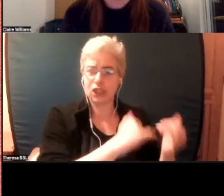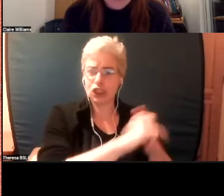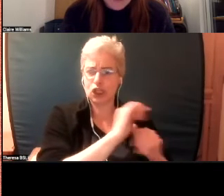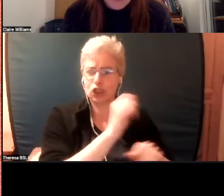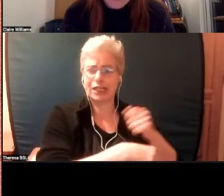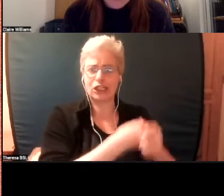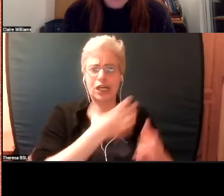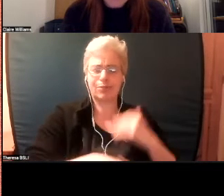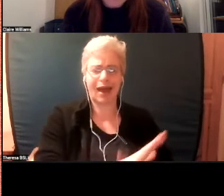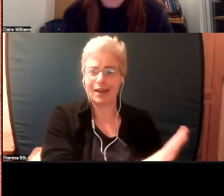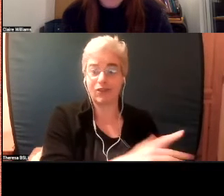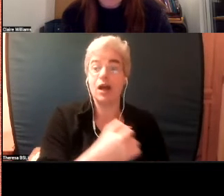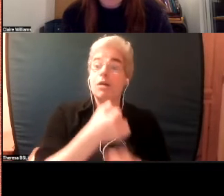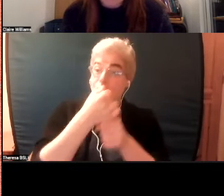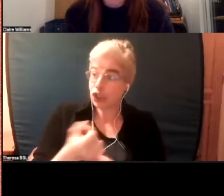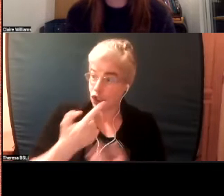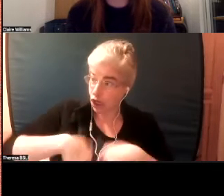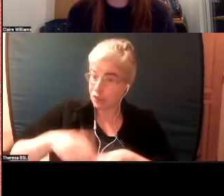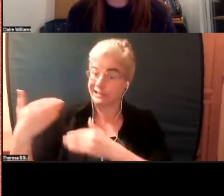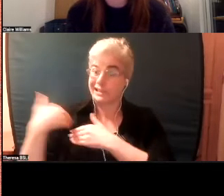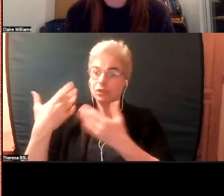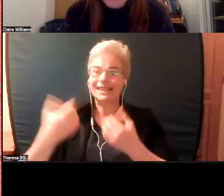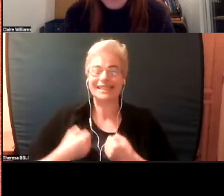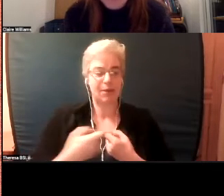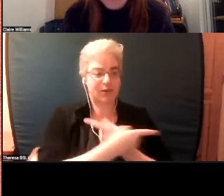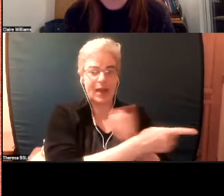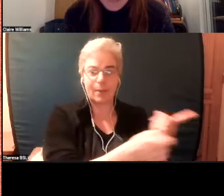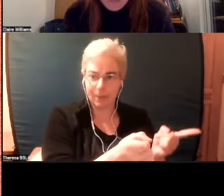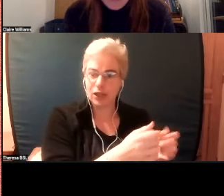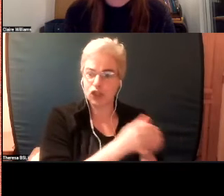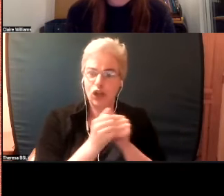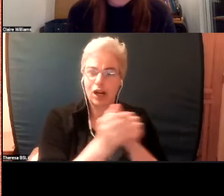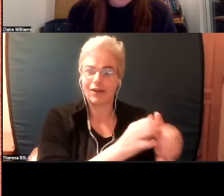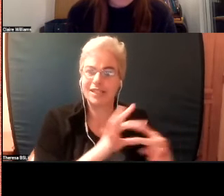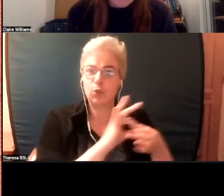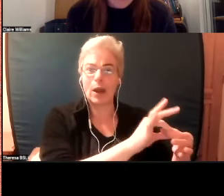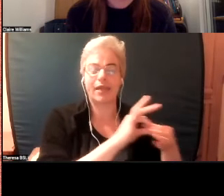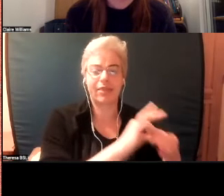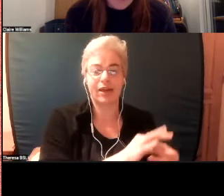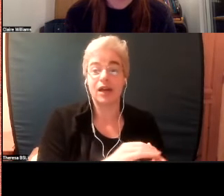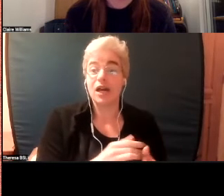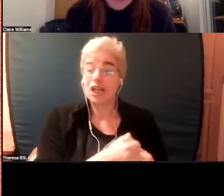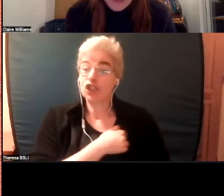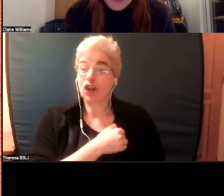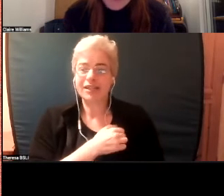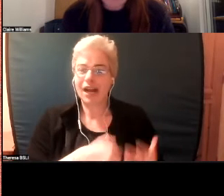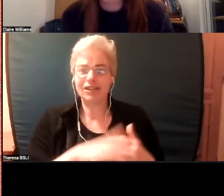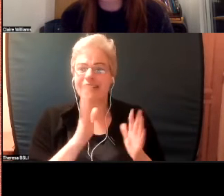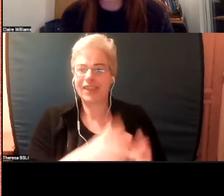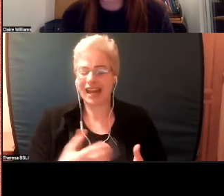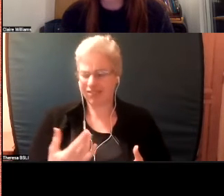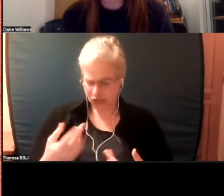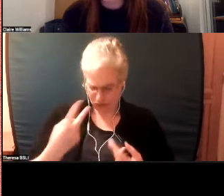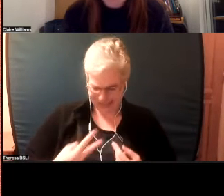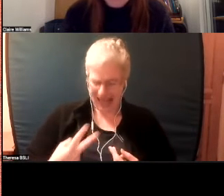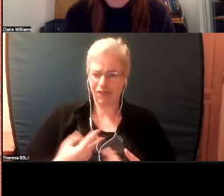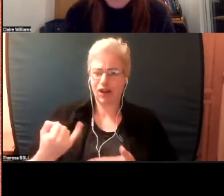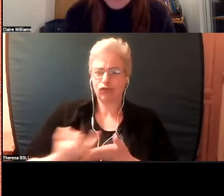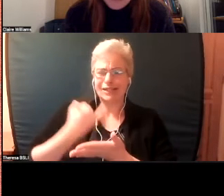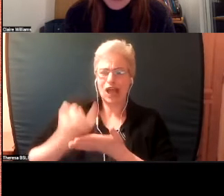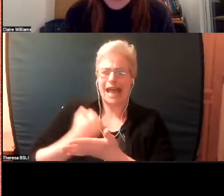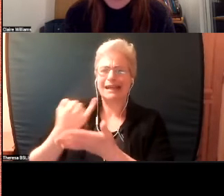differently, but the church to accept them as they are in solidarity with them. It is not solidarity if they have to reject themselves in order to be